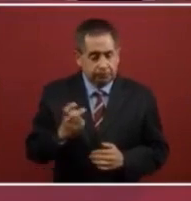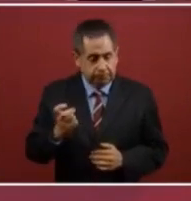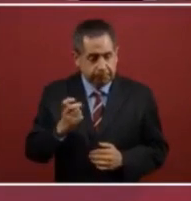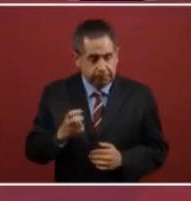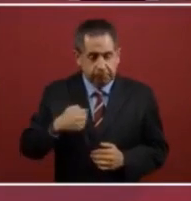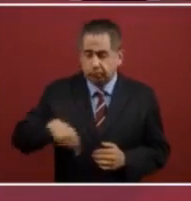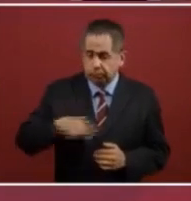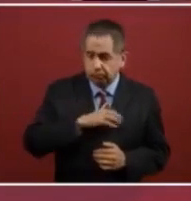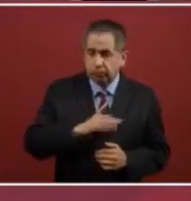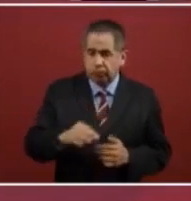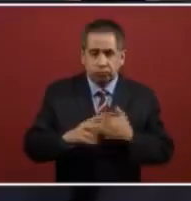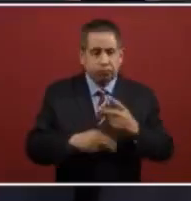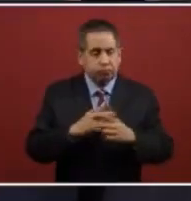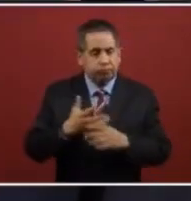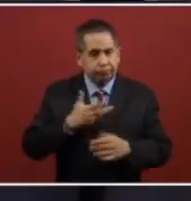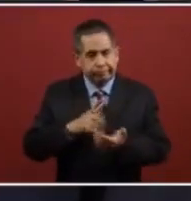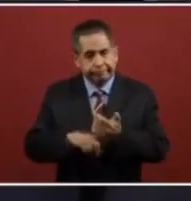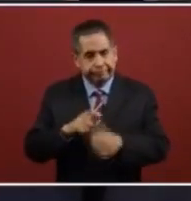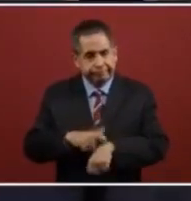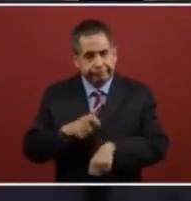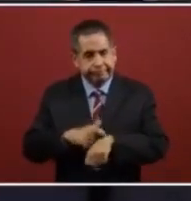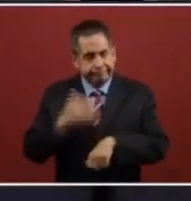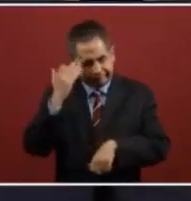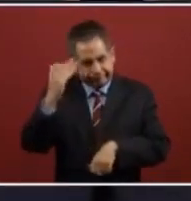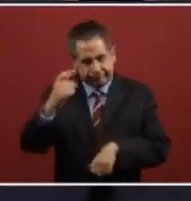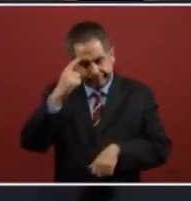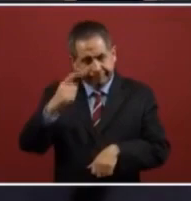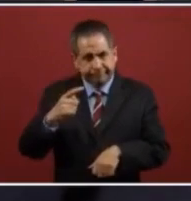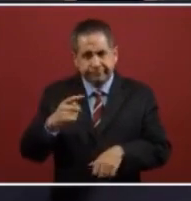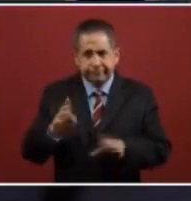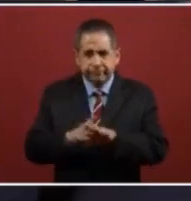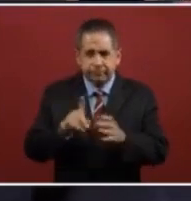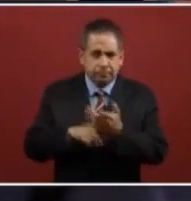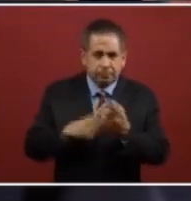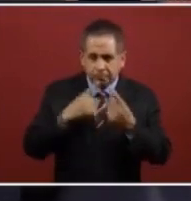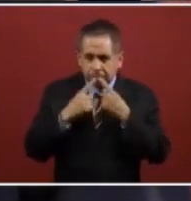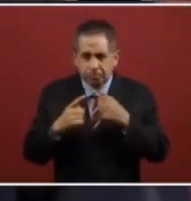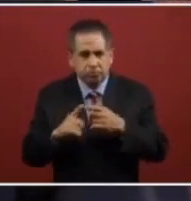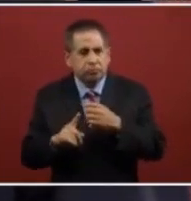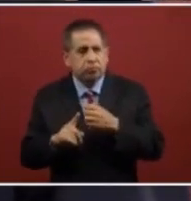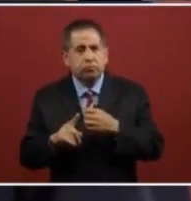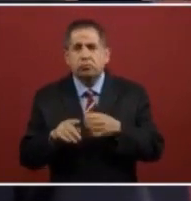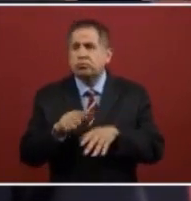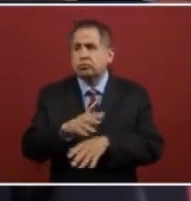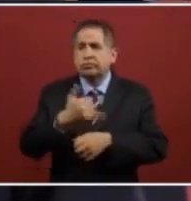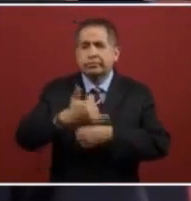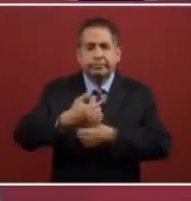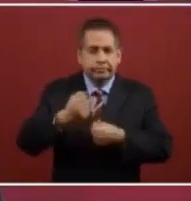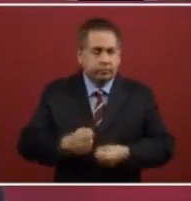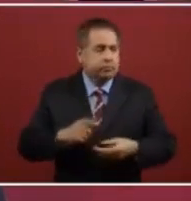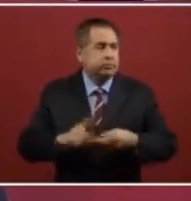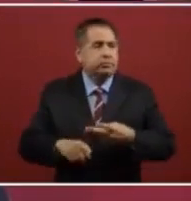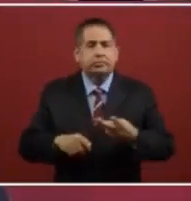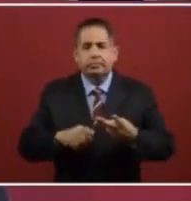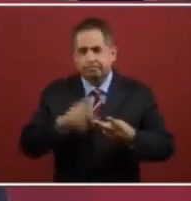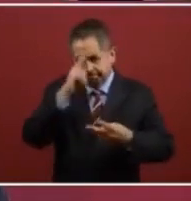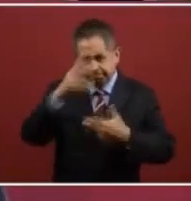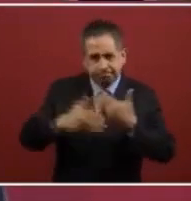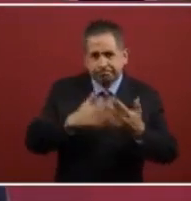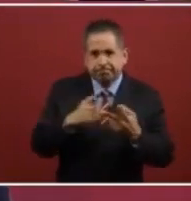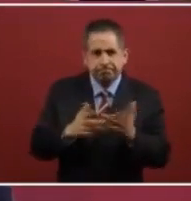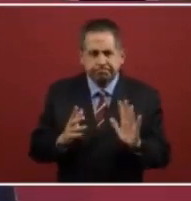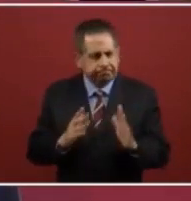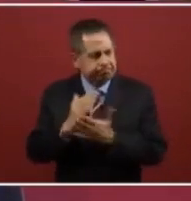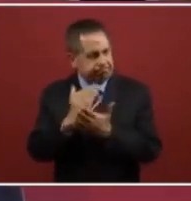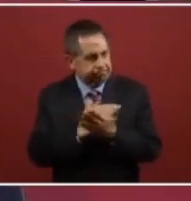podemos And that's why, tener tiempo and para that's resolver why, el grave problema de inseguridad y de la violencia, porque la that's why gente we are ¿sí? nos